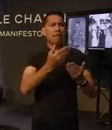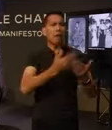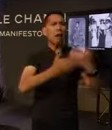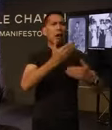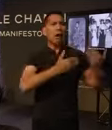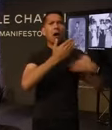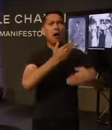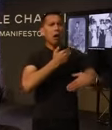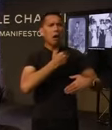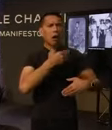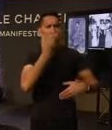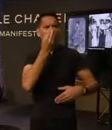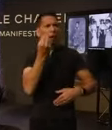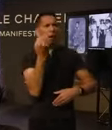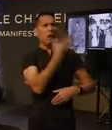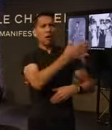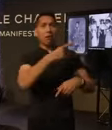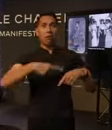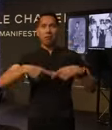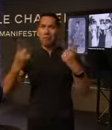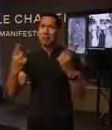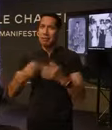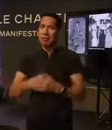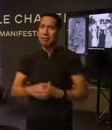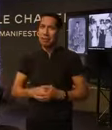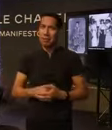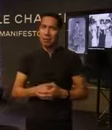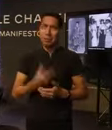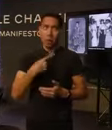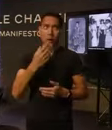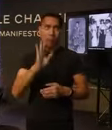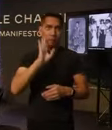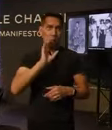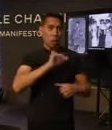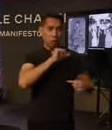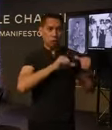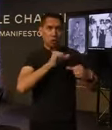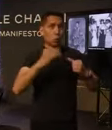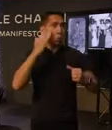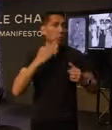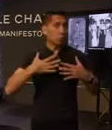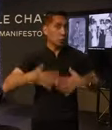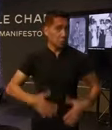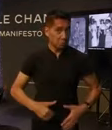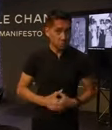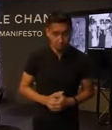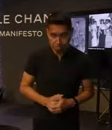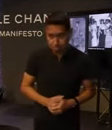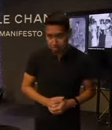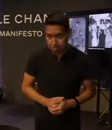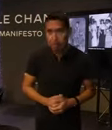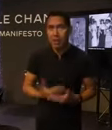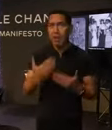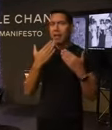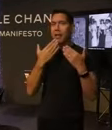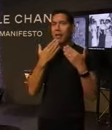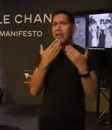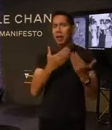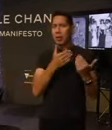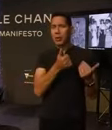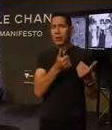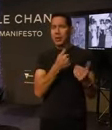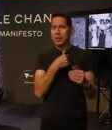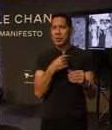the traditional women's wear. No, thank you. So that sounds like a good point to actually start